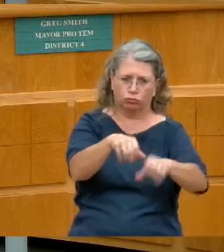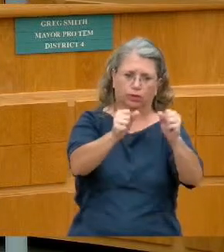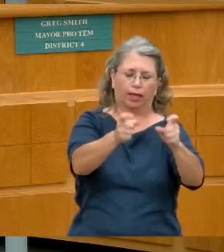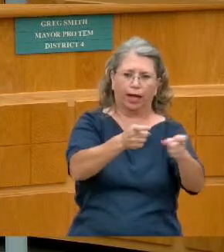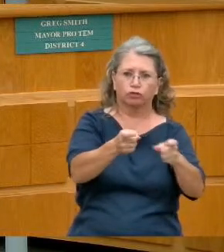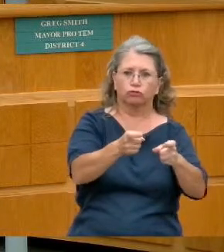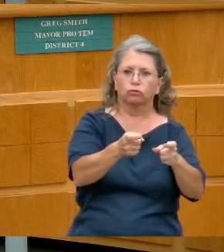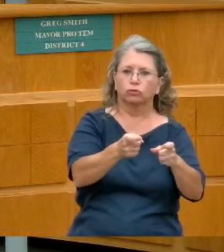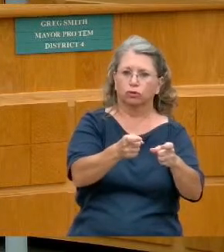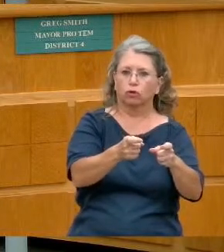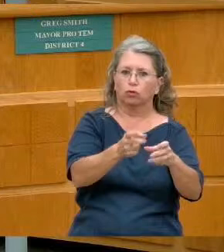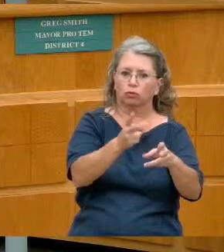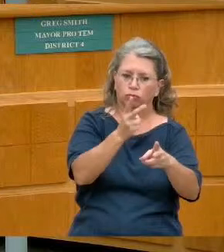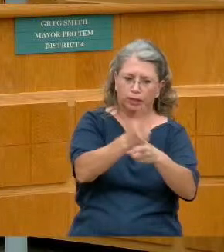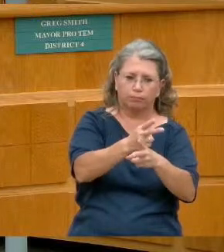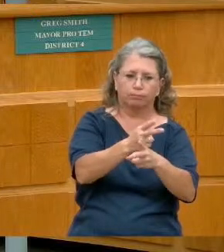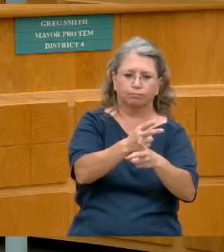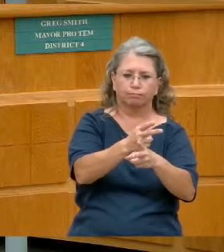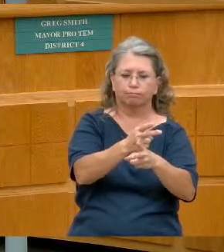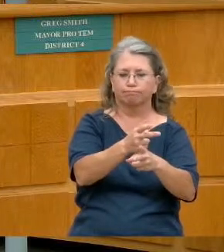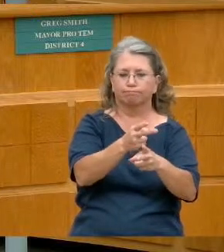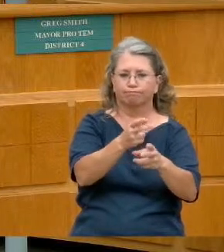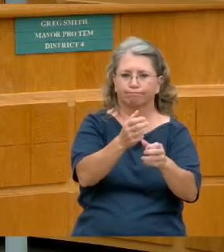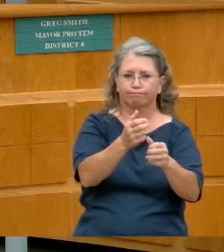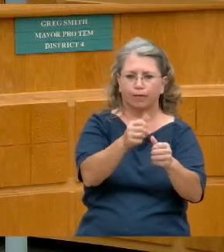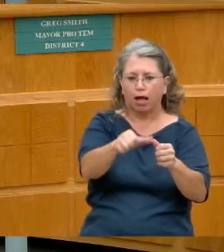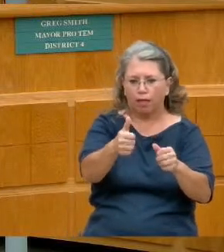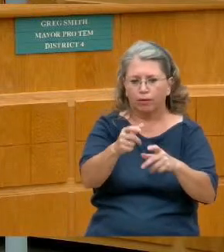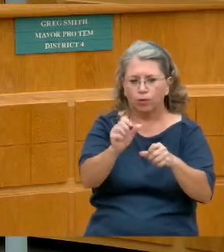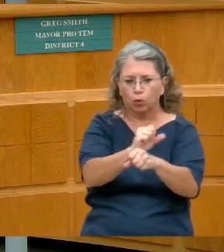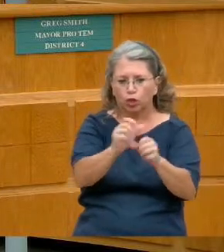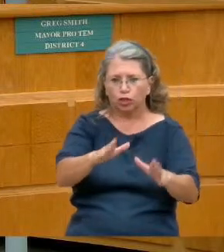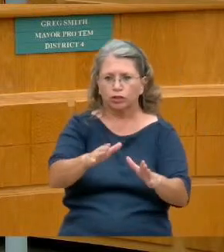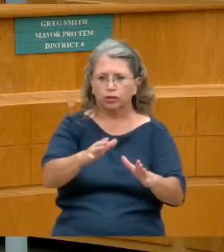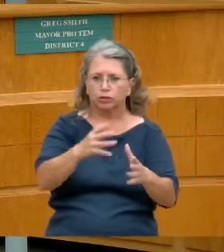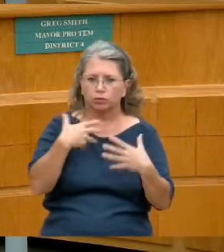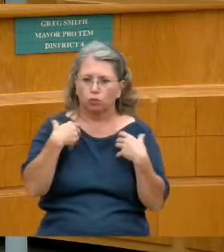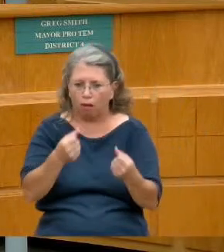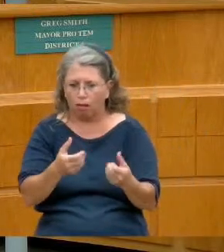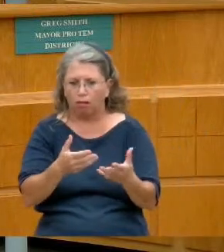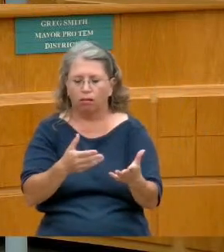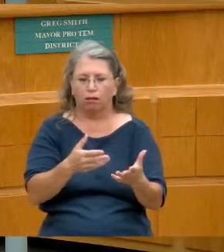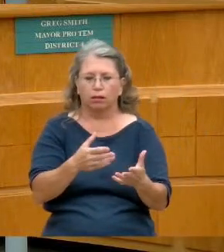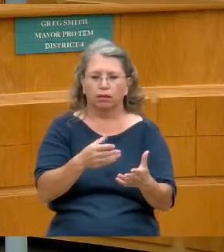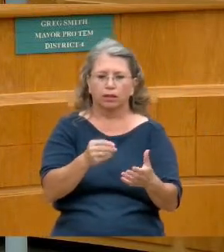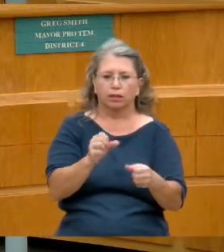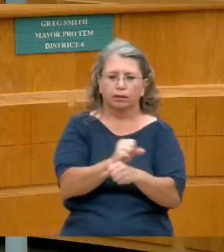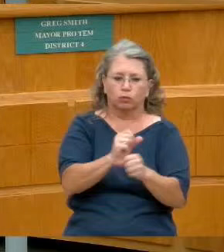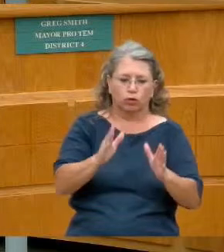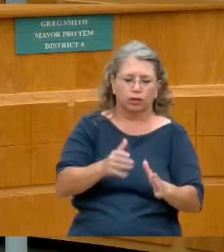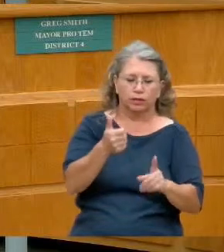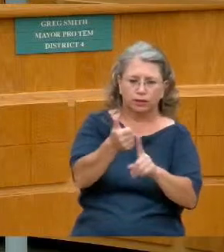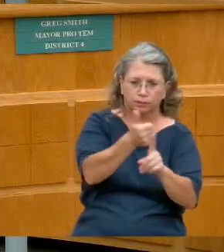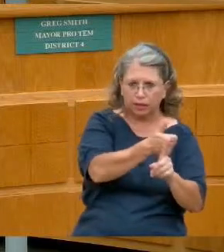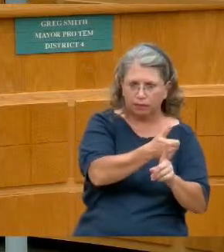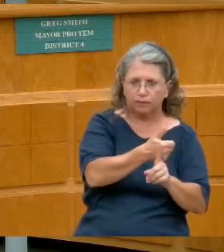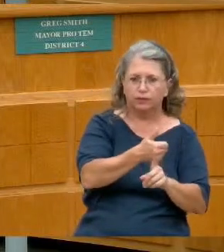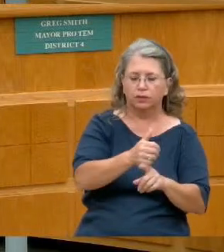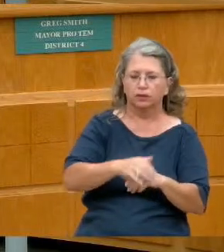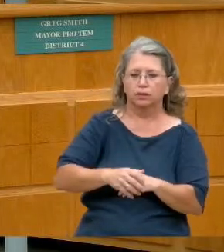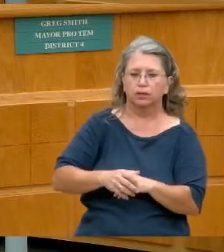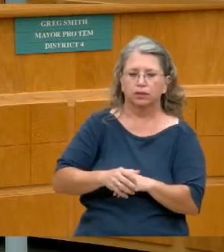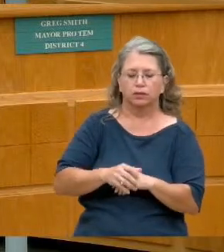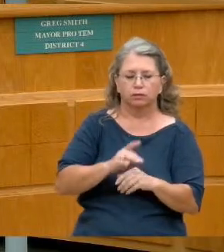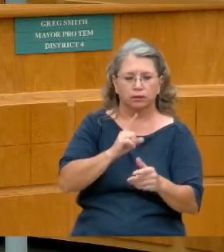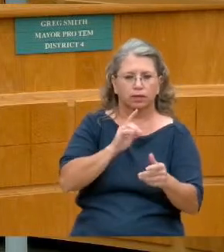and the people in the public health sector that are helping to contain this, as well as the workers themselves. I think there's